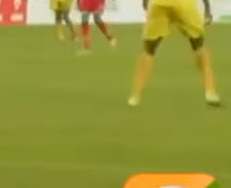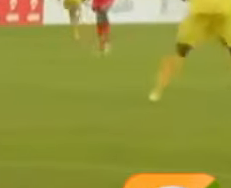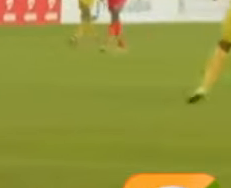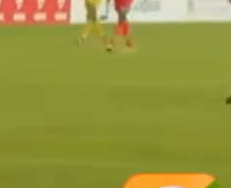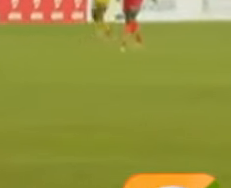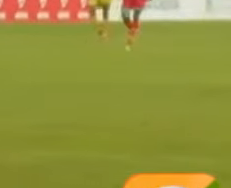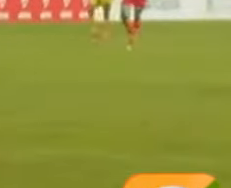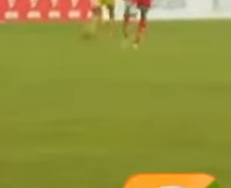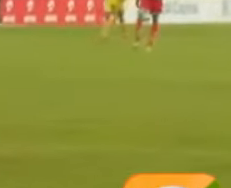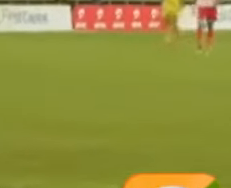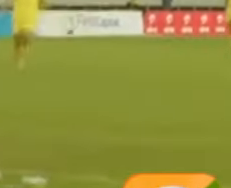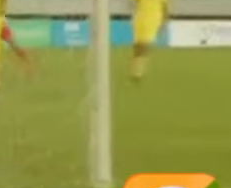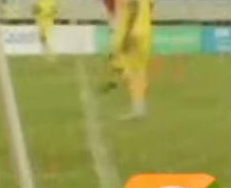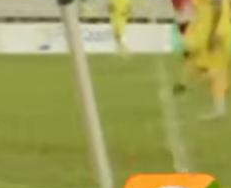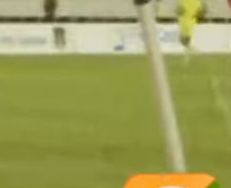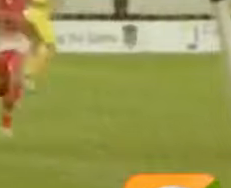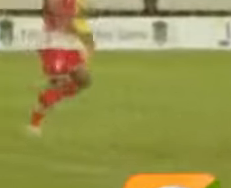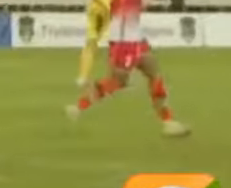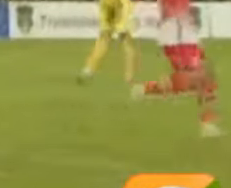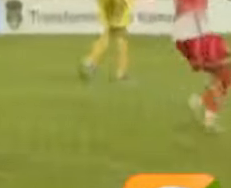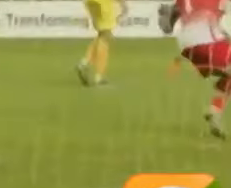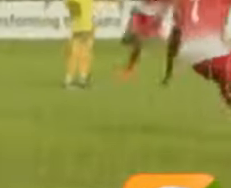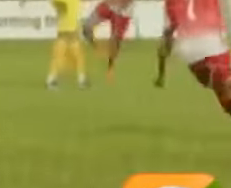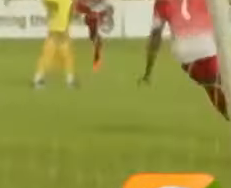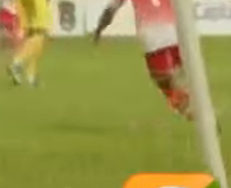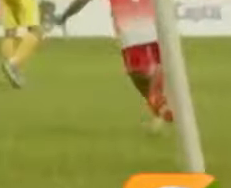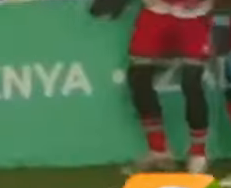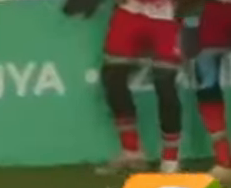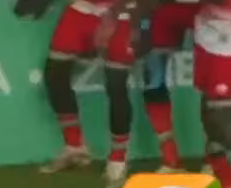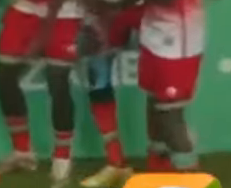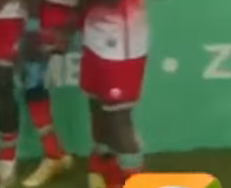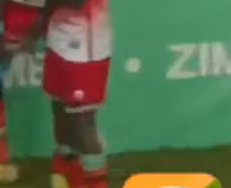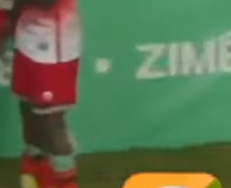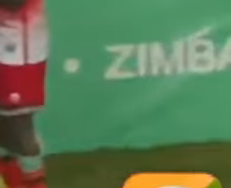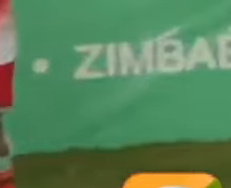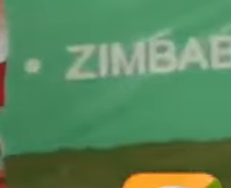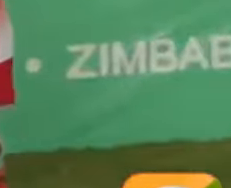jita mina mpira mene. Saga na jita mina mpira mene. Umakanga tu.